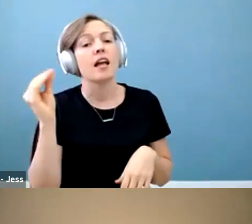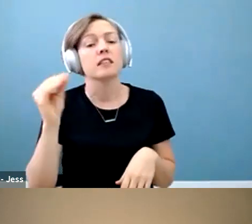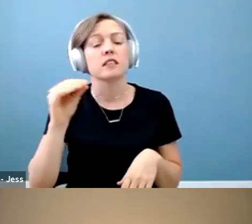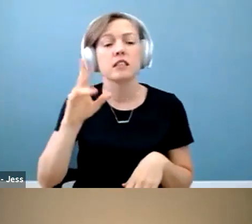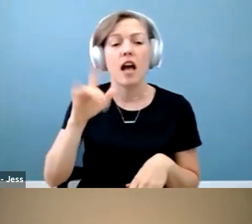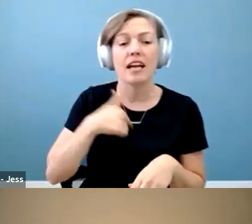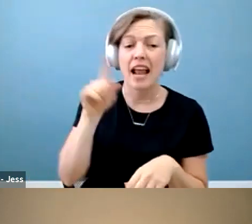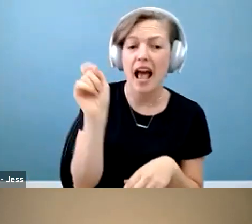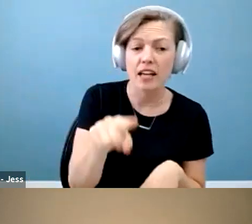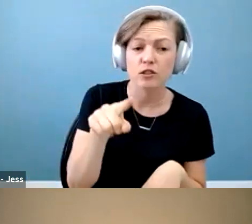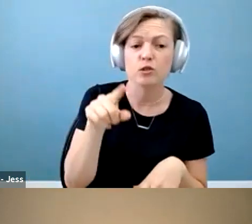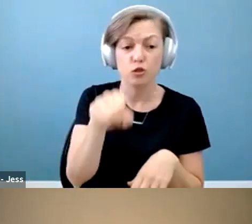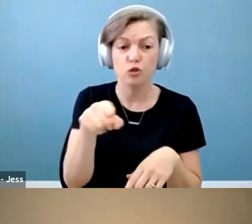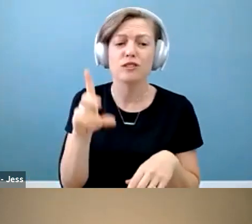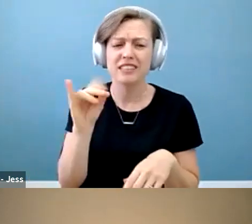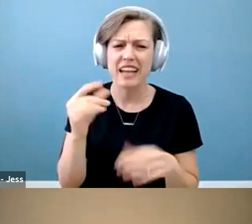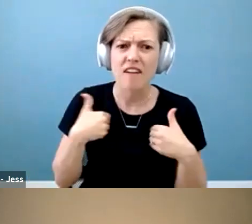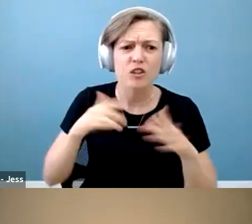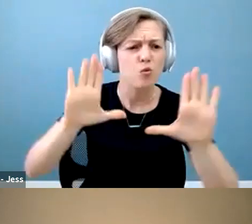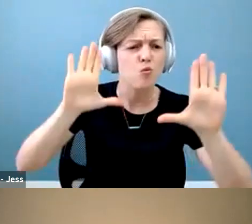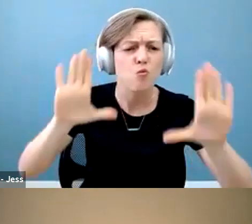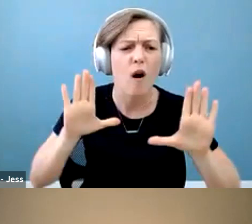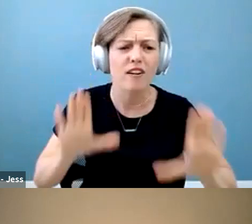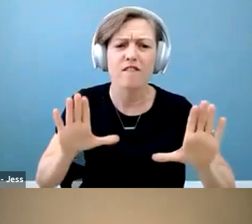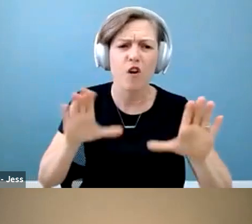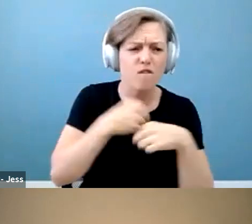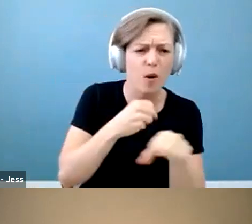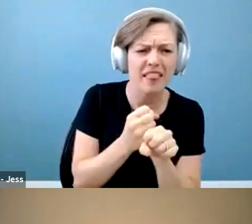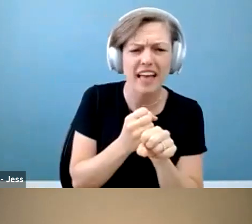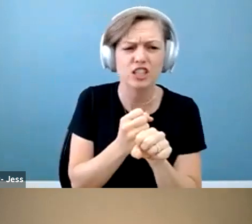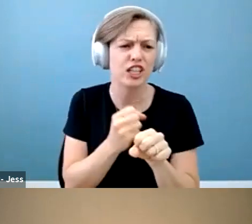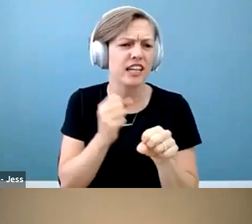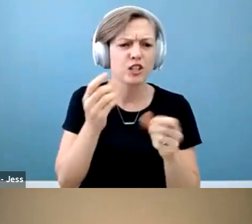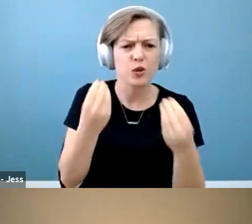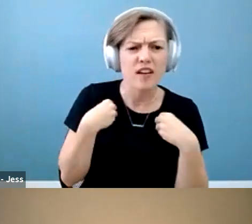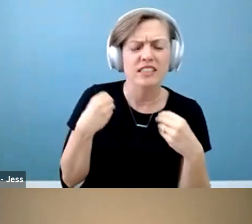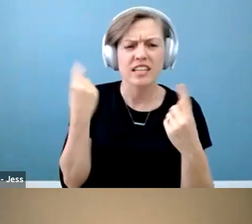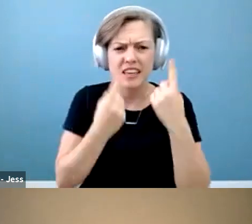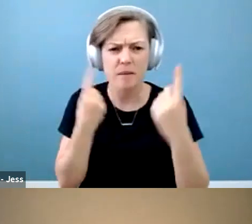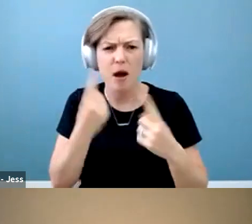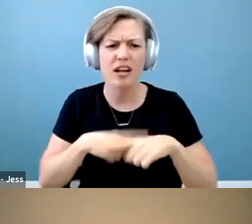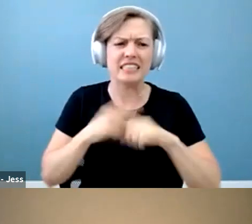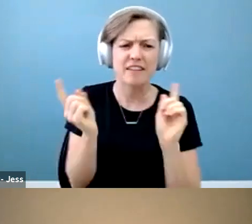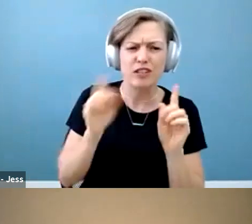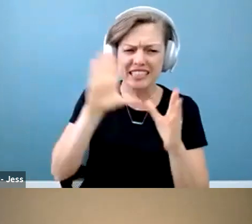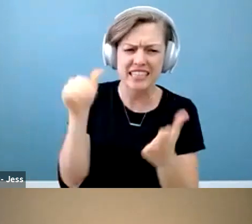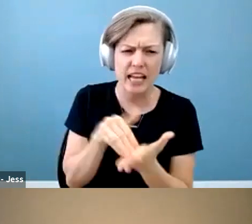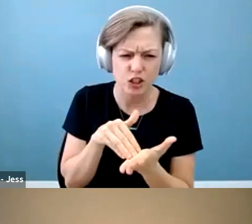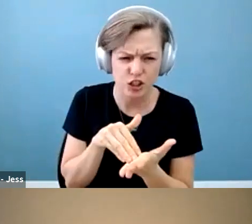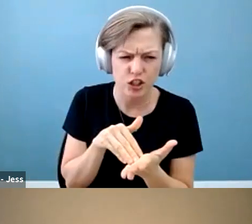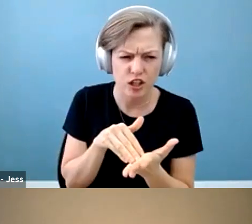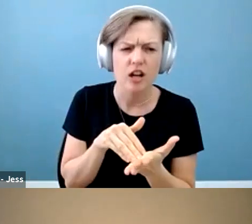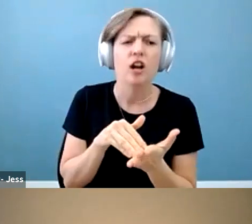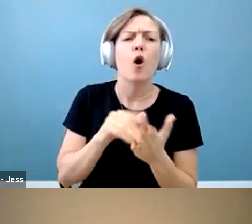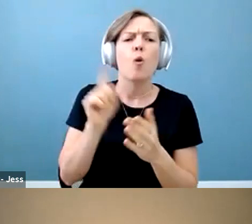can ask you, you had this wonderful formulation to have us think about a different center in which